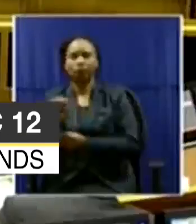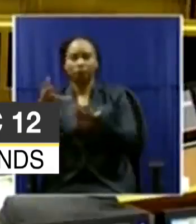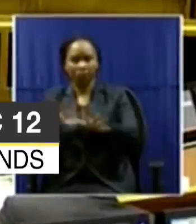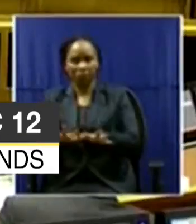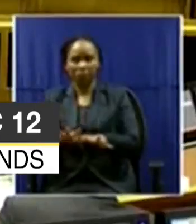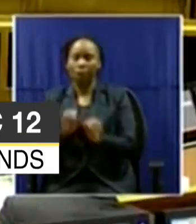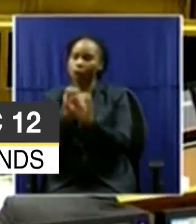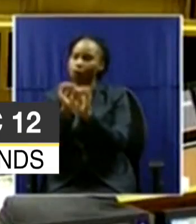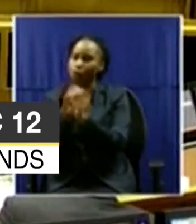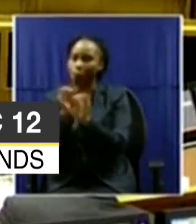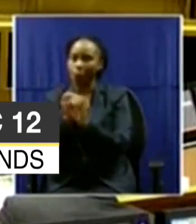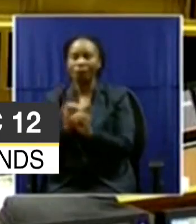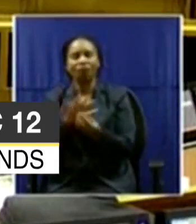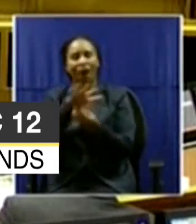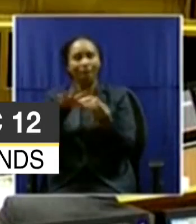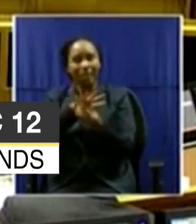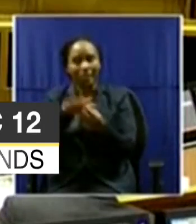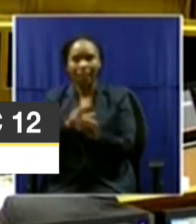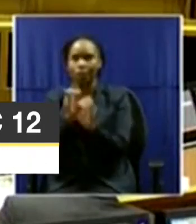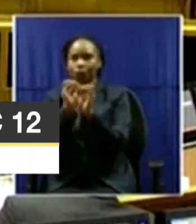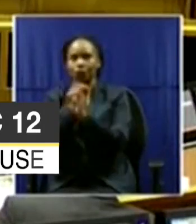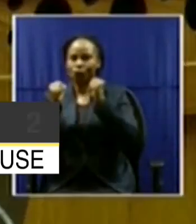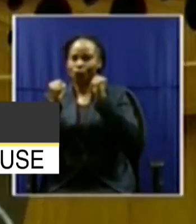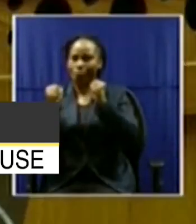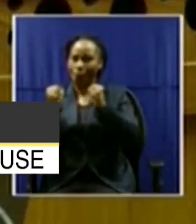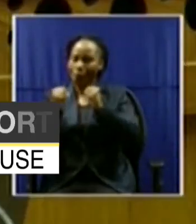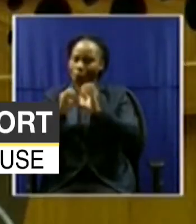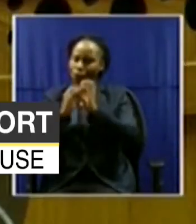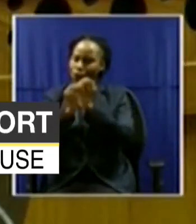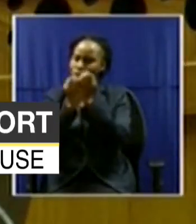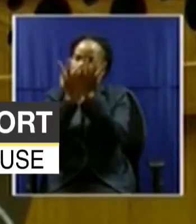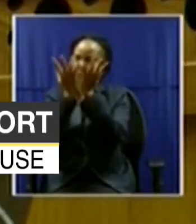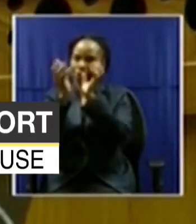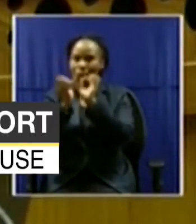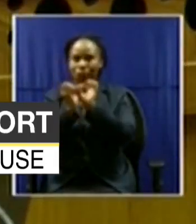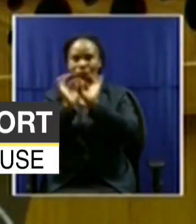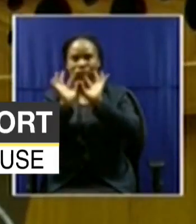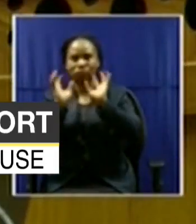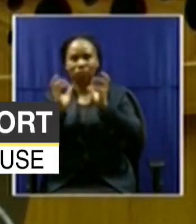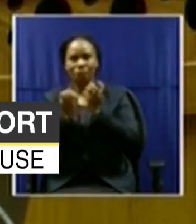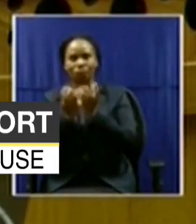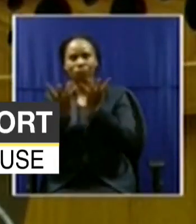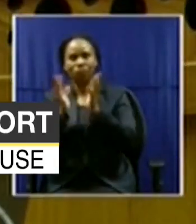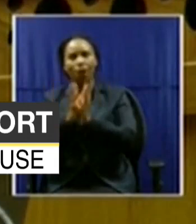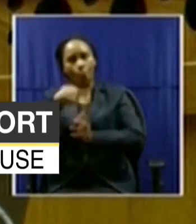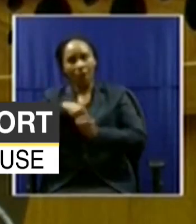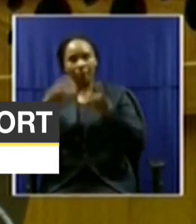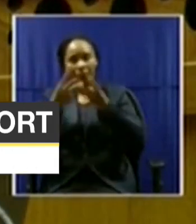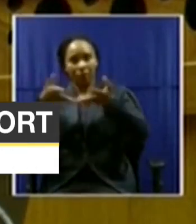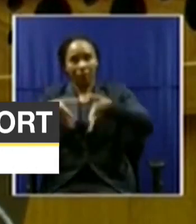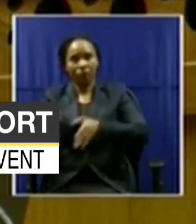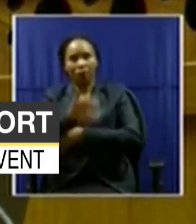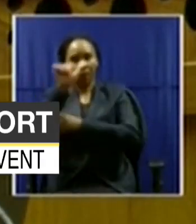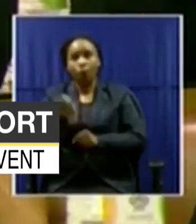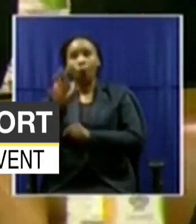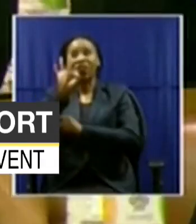that it supports the Palestinian cause. The country maintains diplomatic ties with Israel, but relations between South Africa and Israel have worsened in the recent